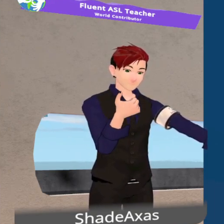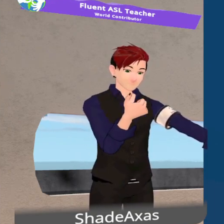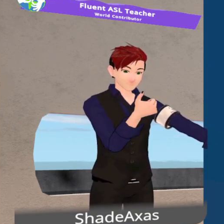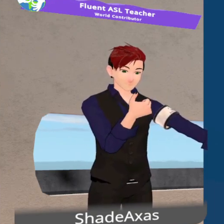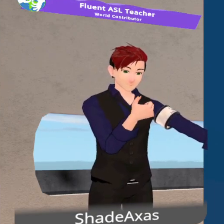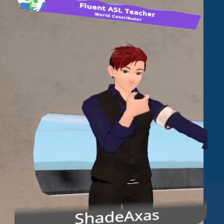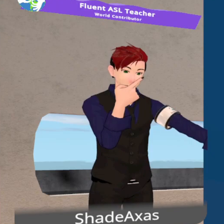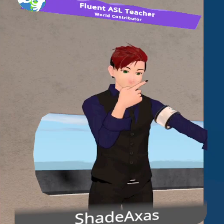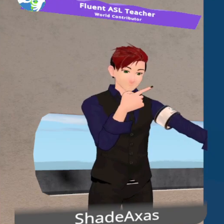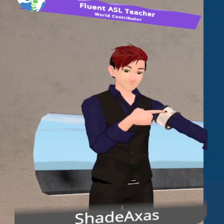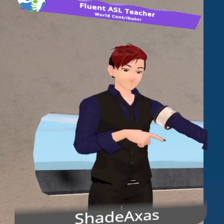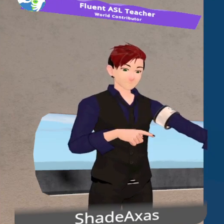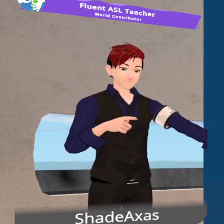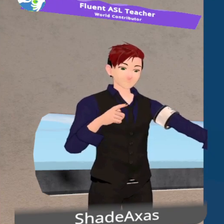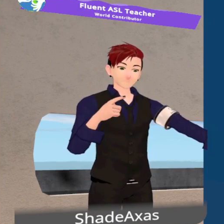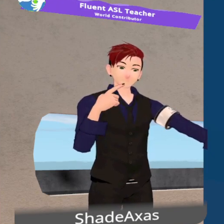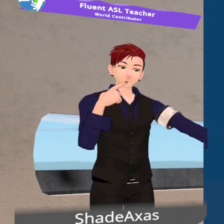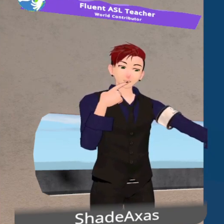signing?